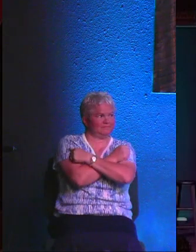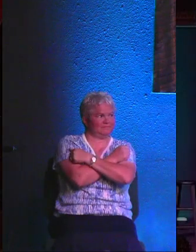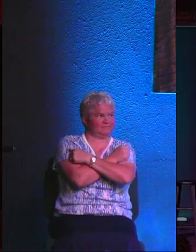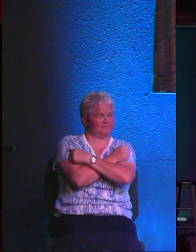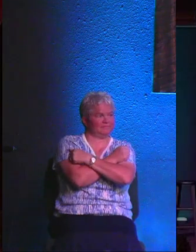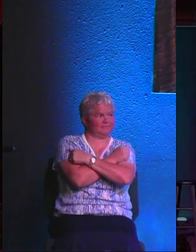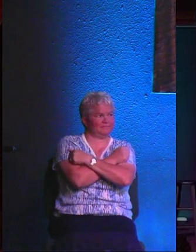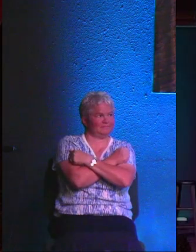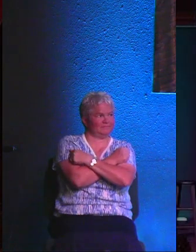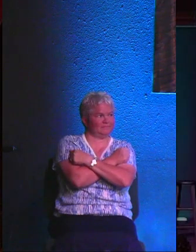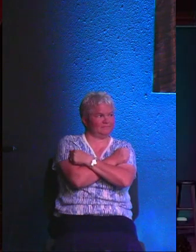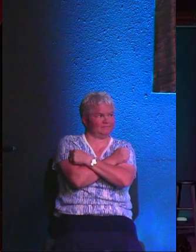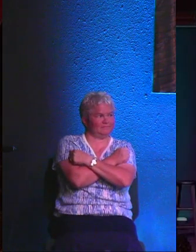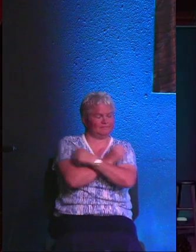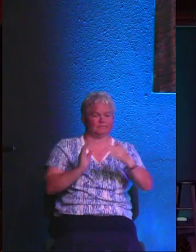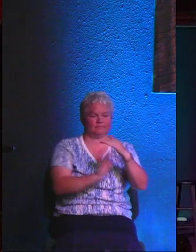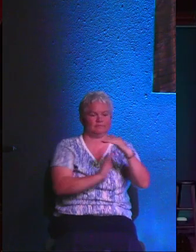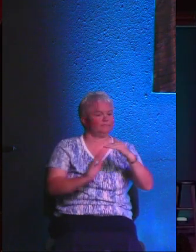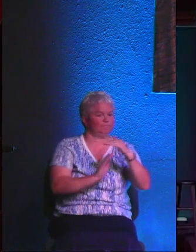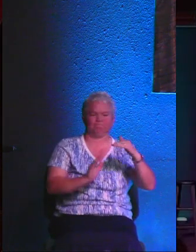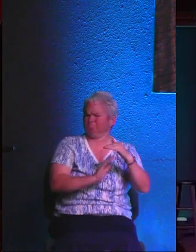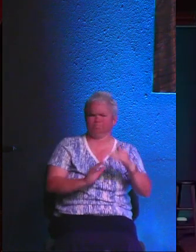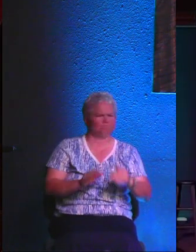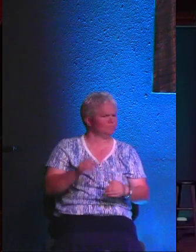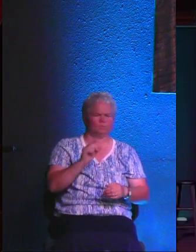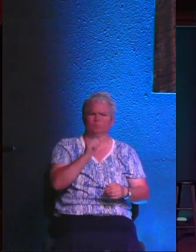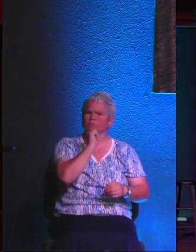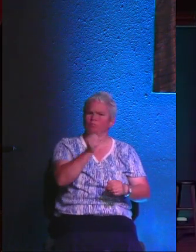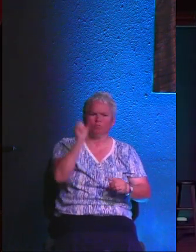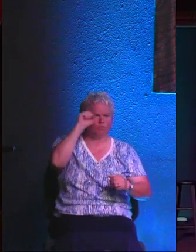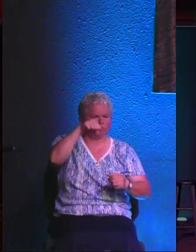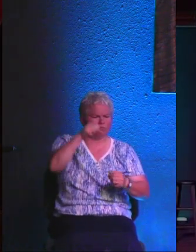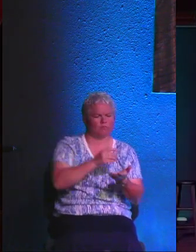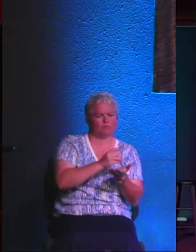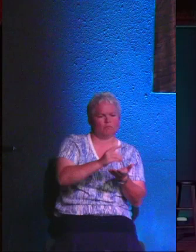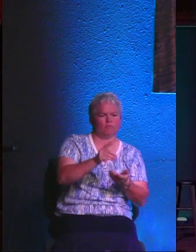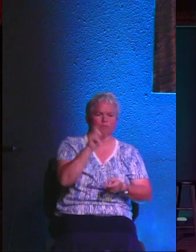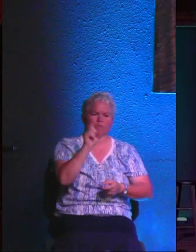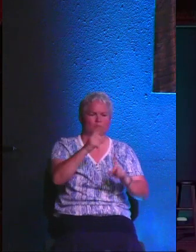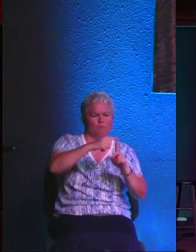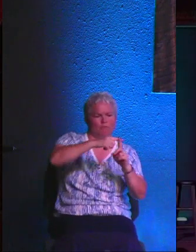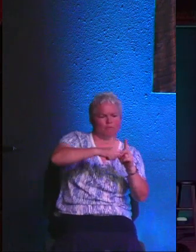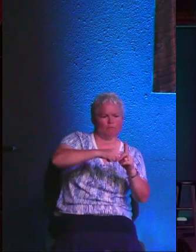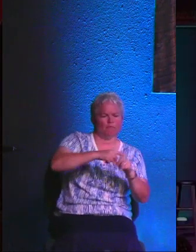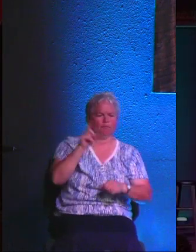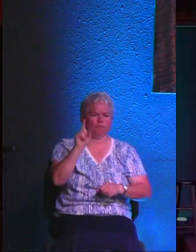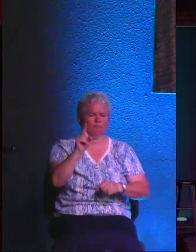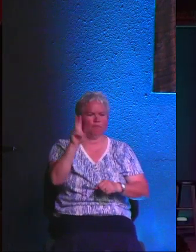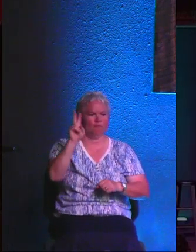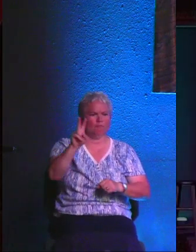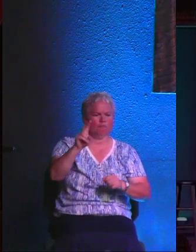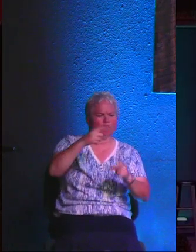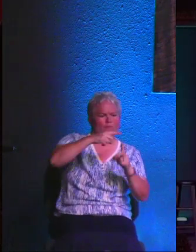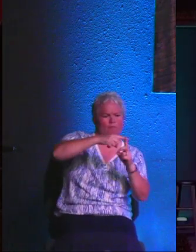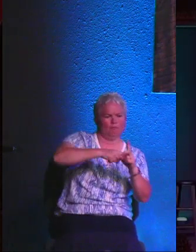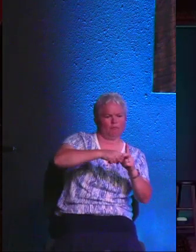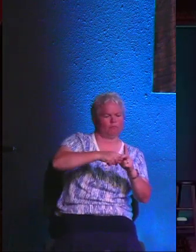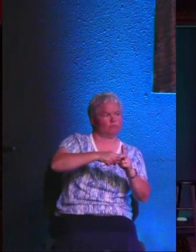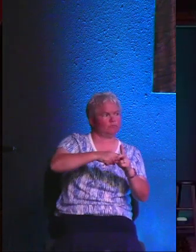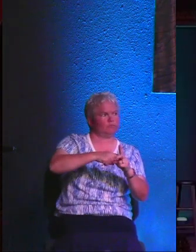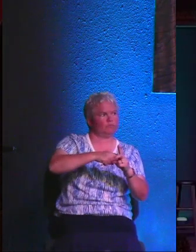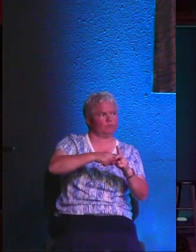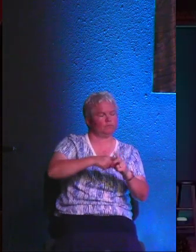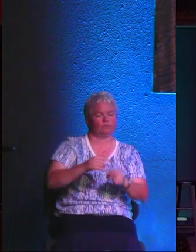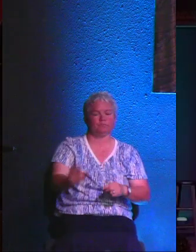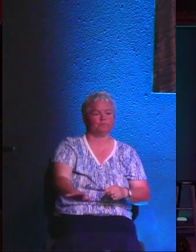participate in. And I'm not talking you got to be down there every single week. It might be once a month. It might be once every 2 months. But we just need help